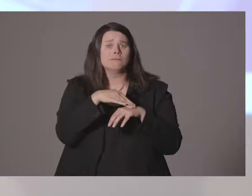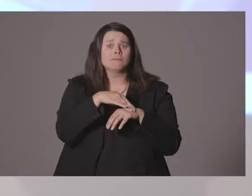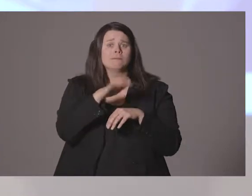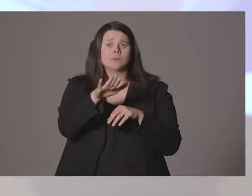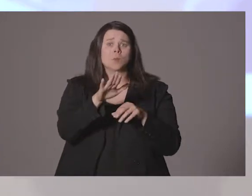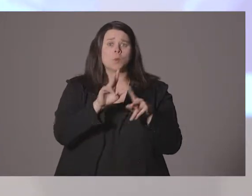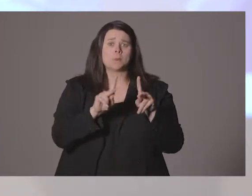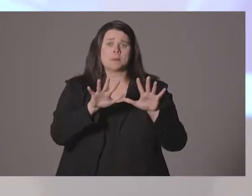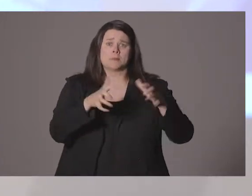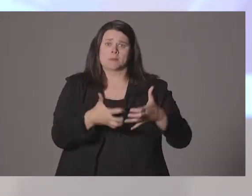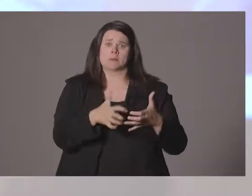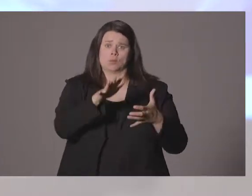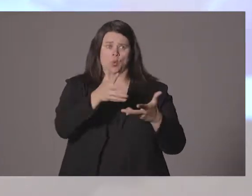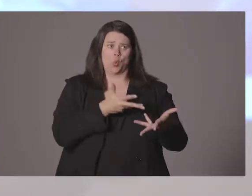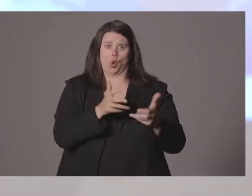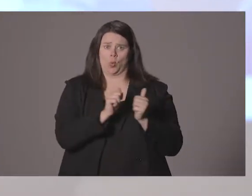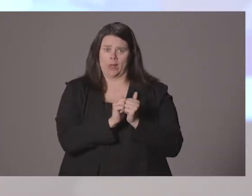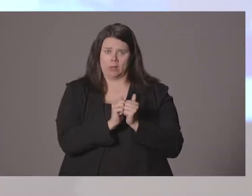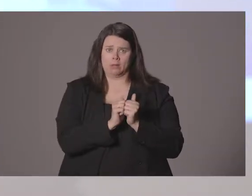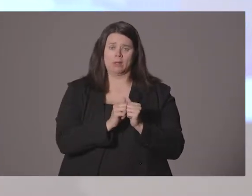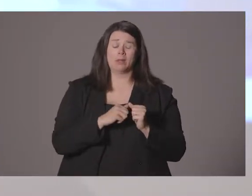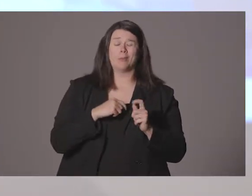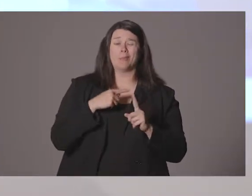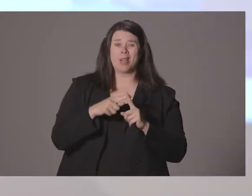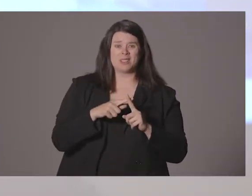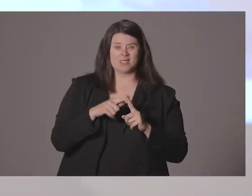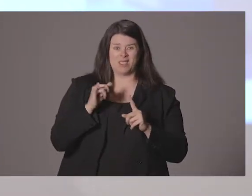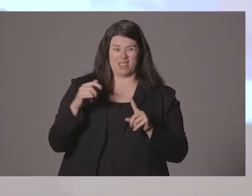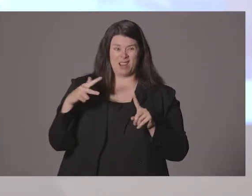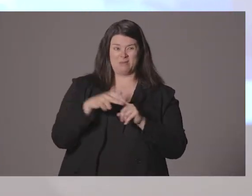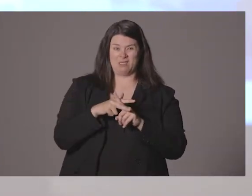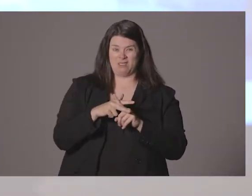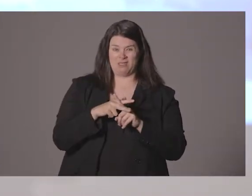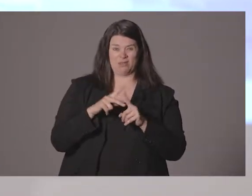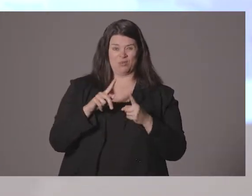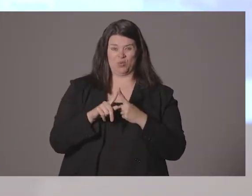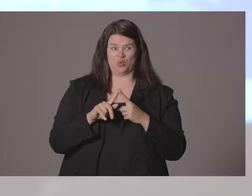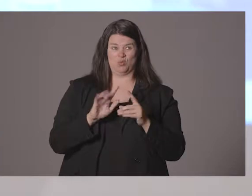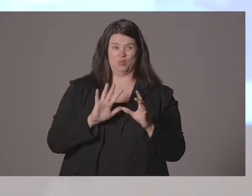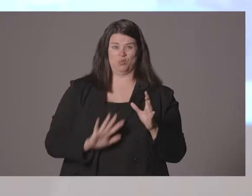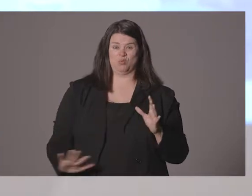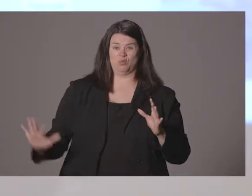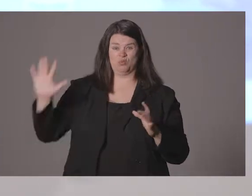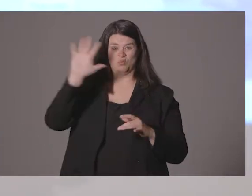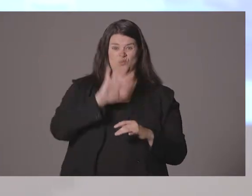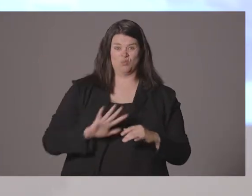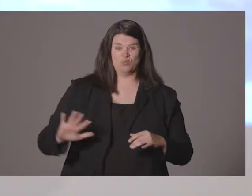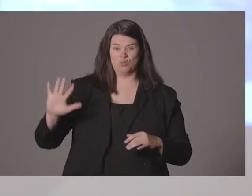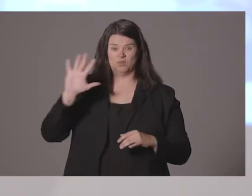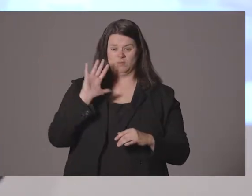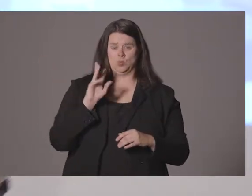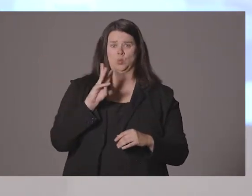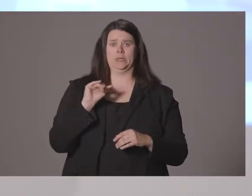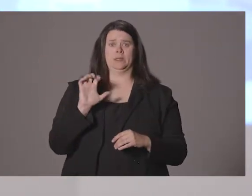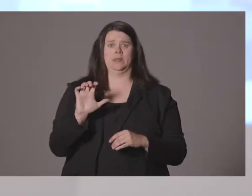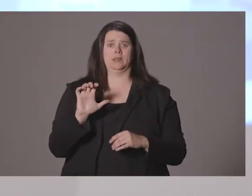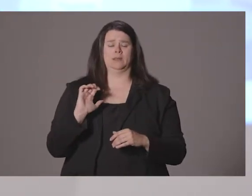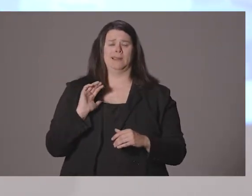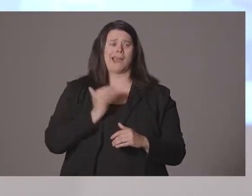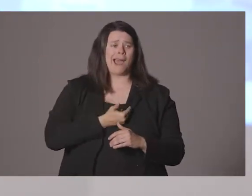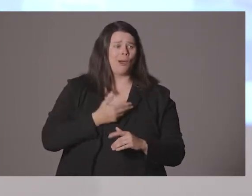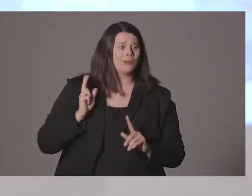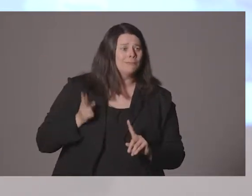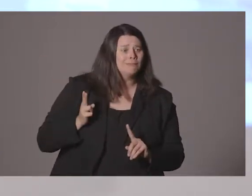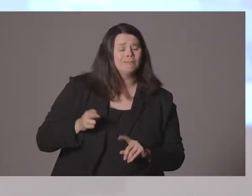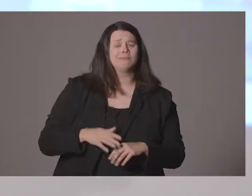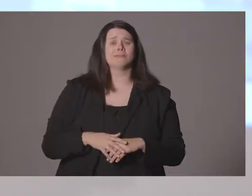also relevant for how our own lineages or whatever your ancestry